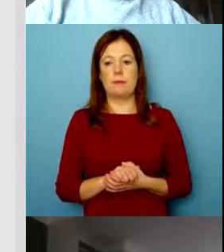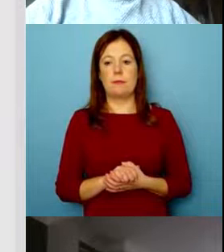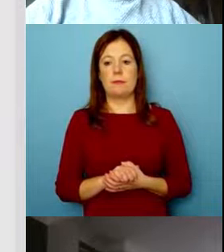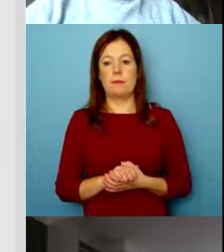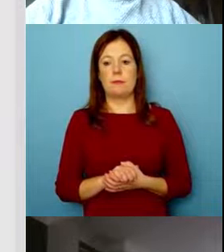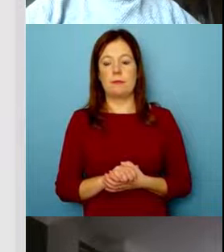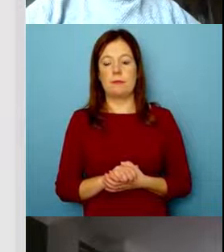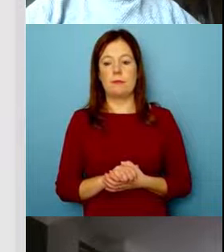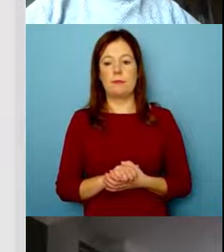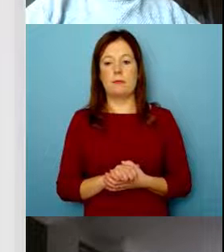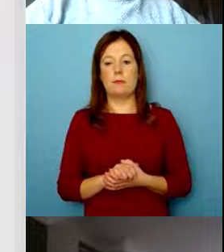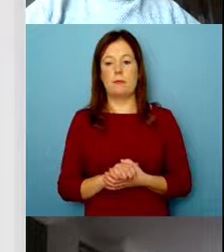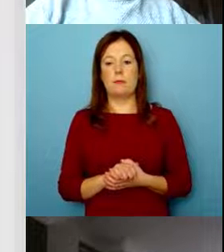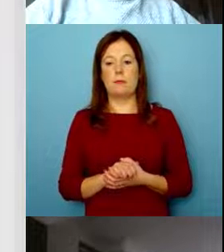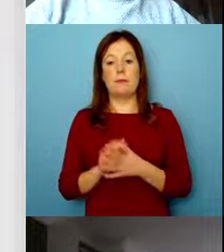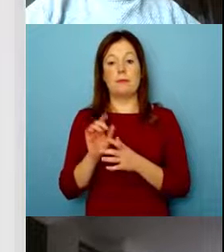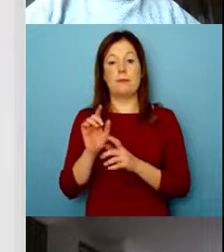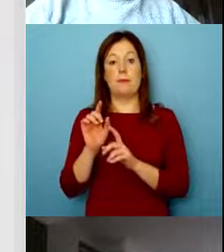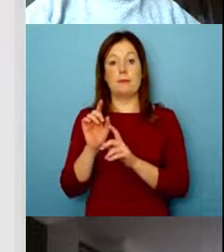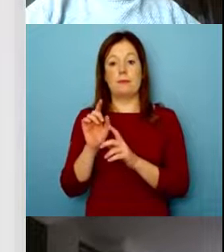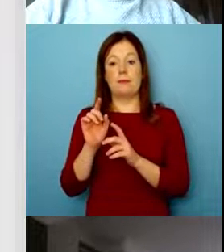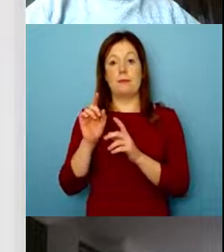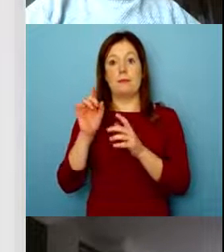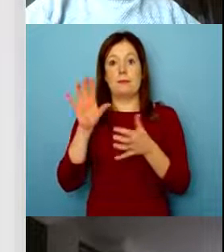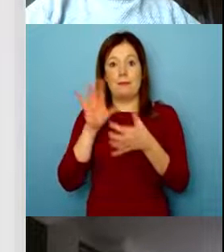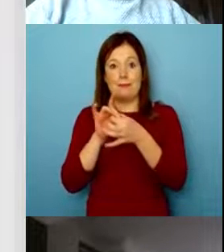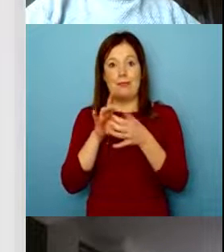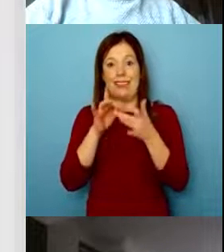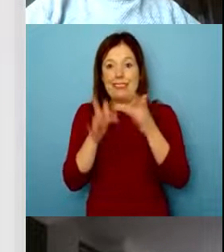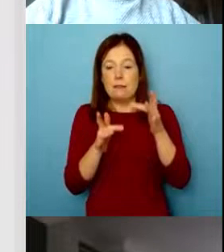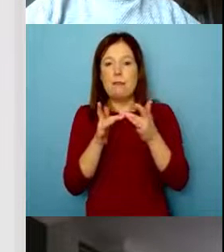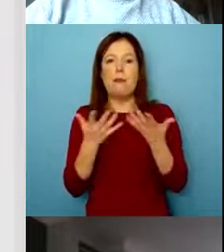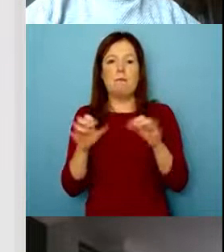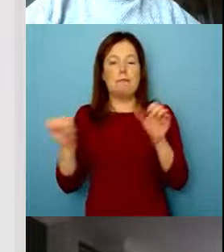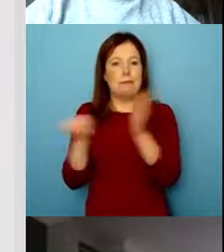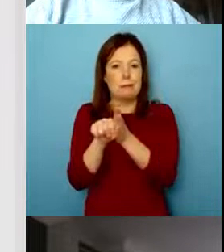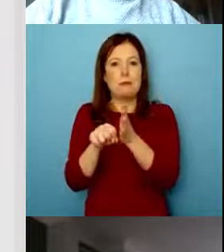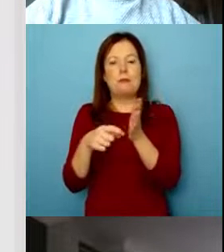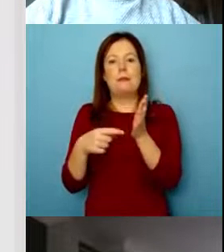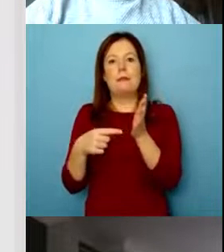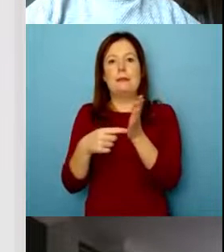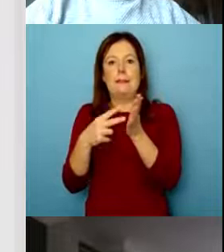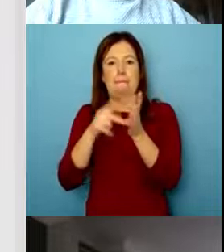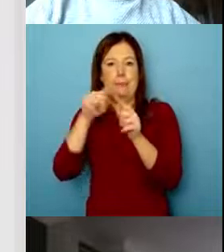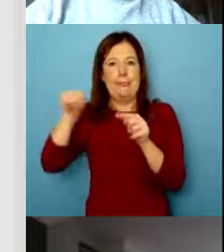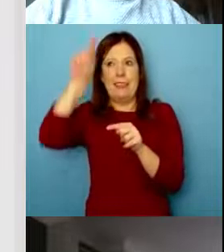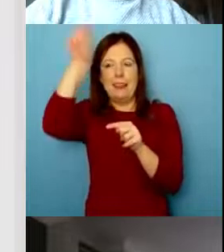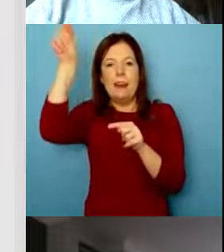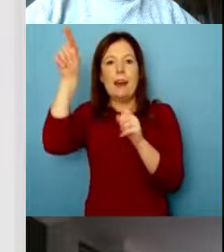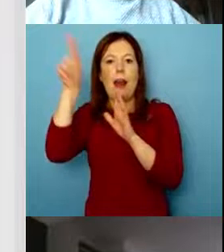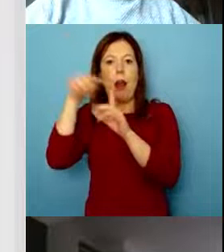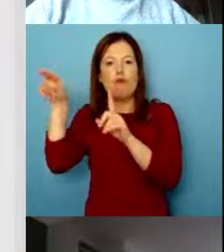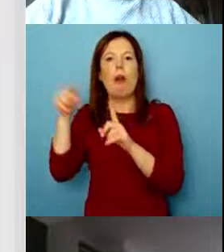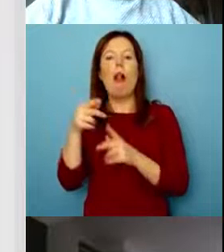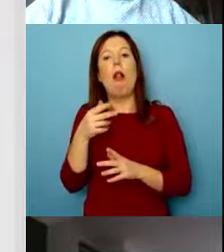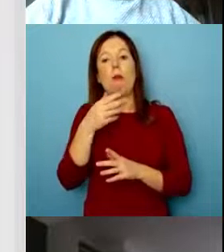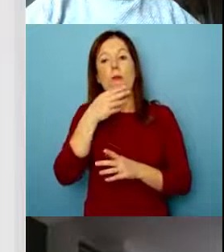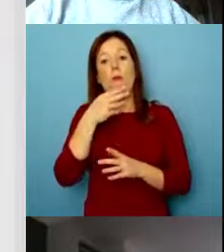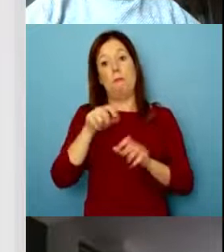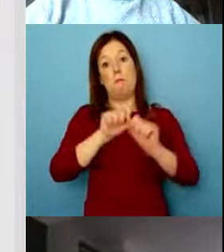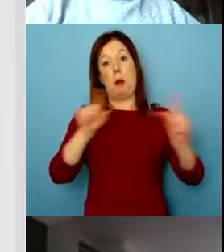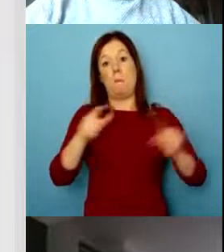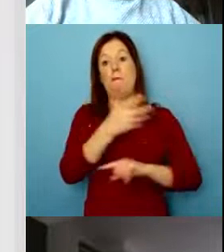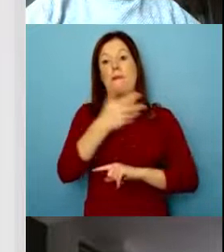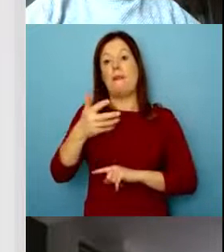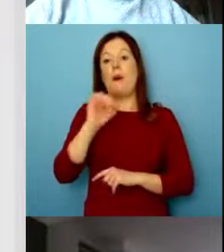your aerial and you have connected to the internet on that device. As I just mentioned, it's available to